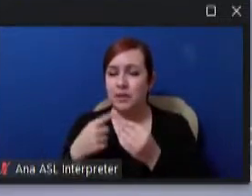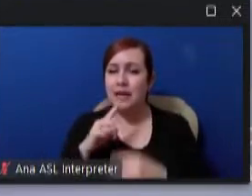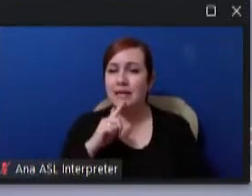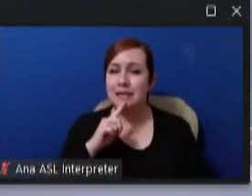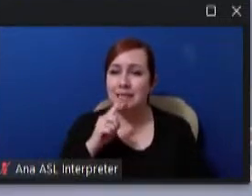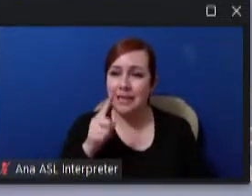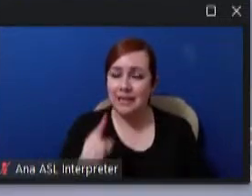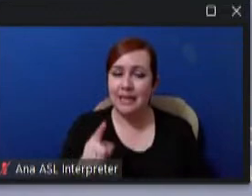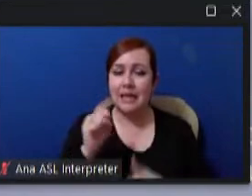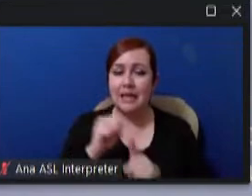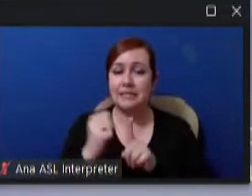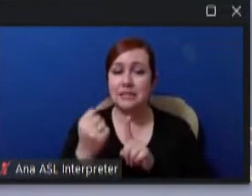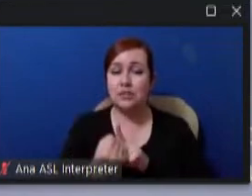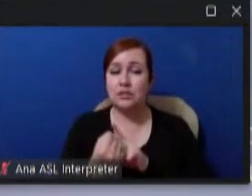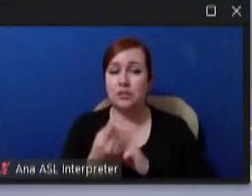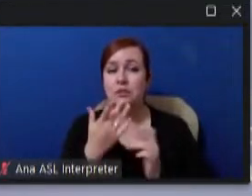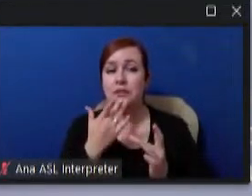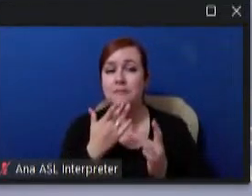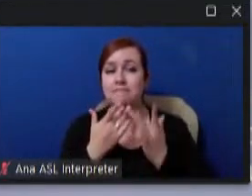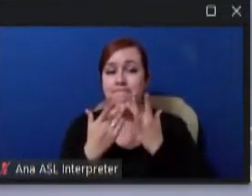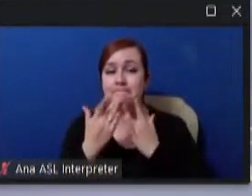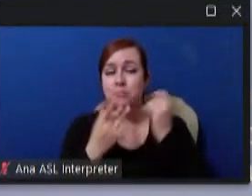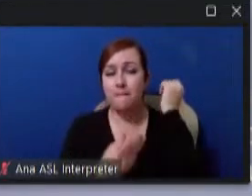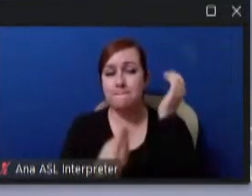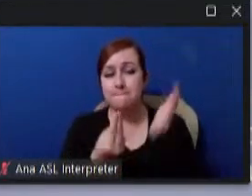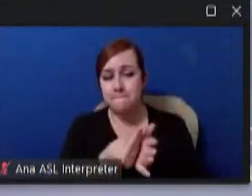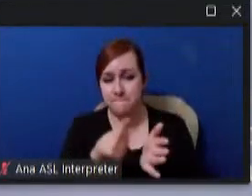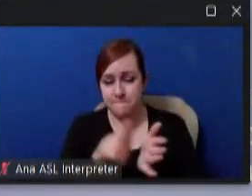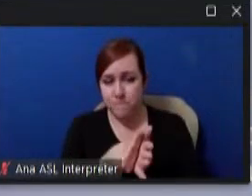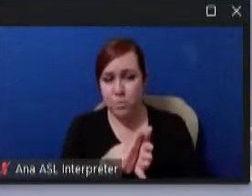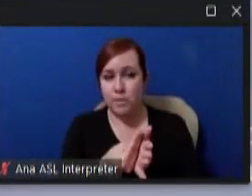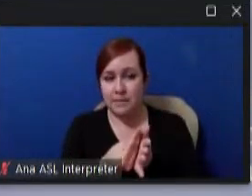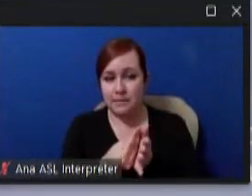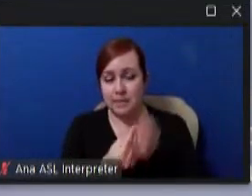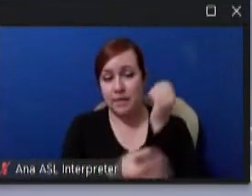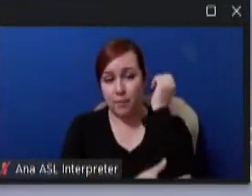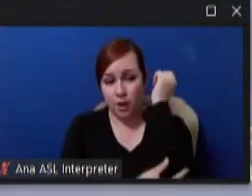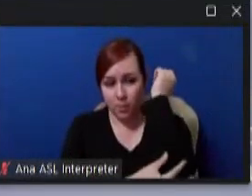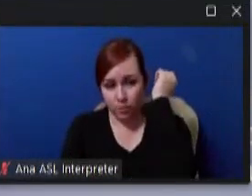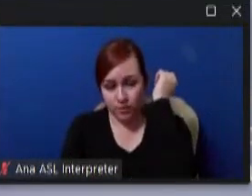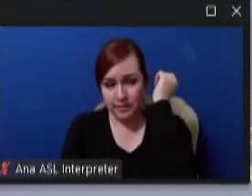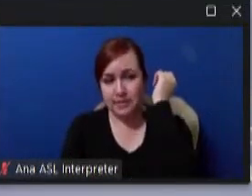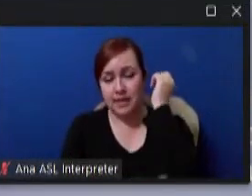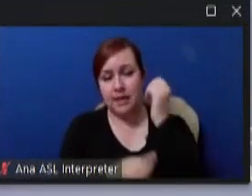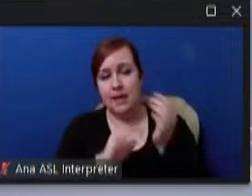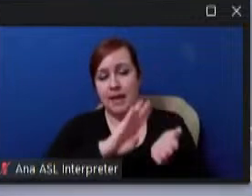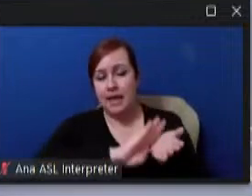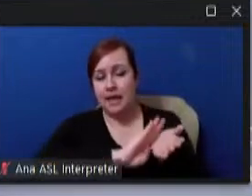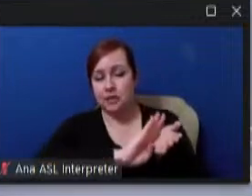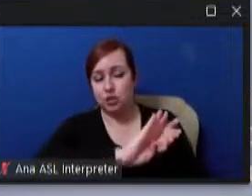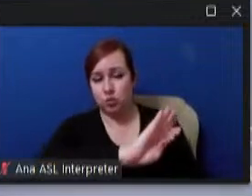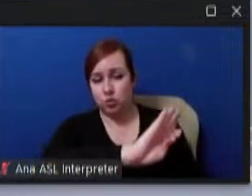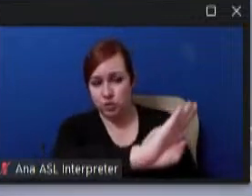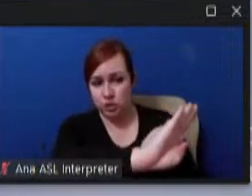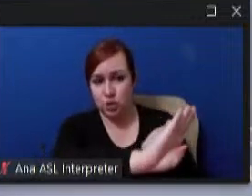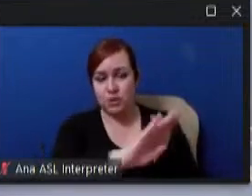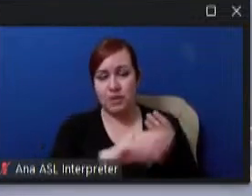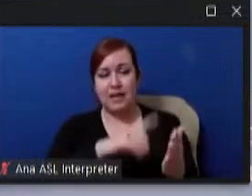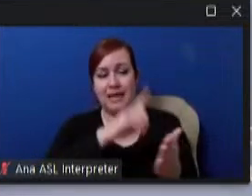we've heard discussion about the situation of both poverty and exclusion,